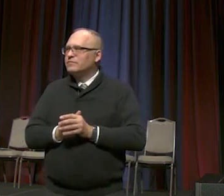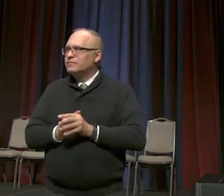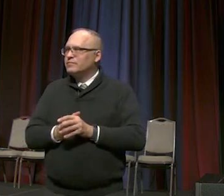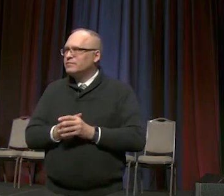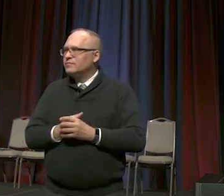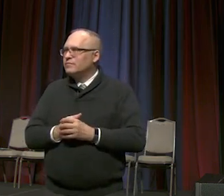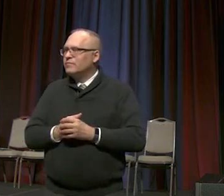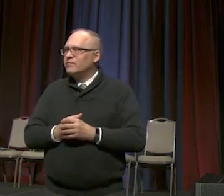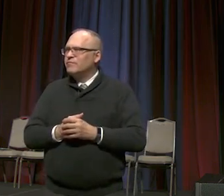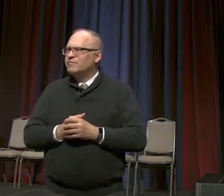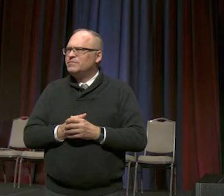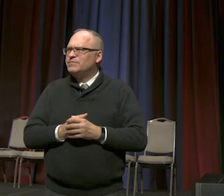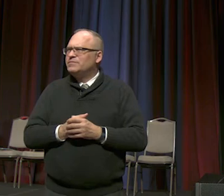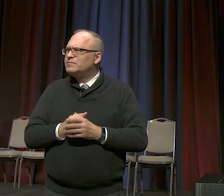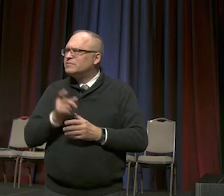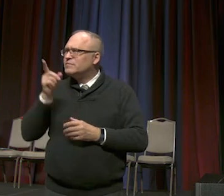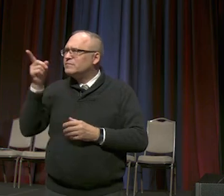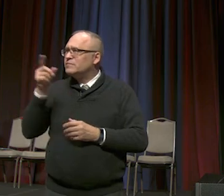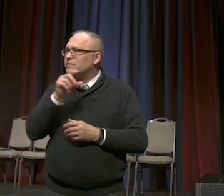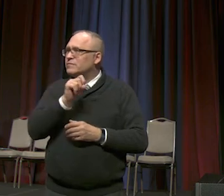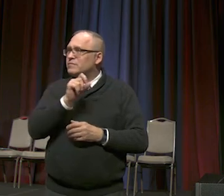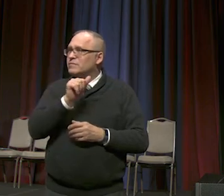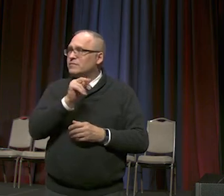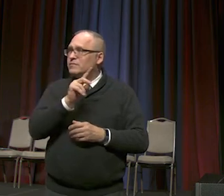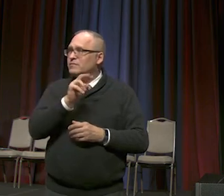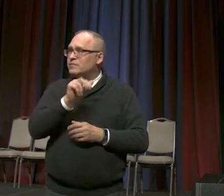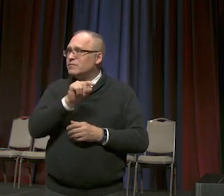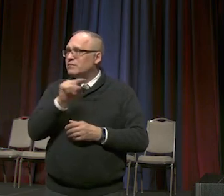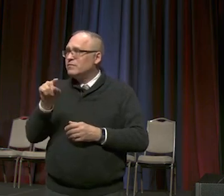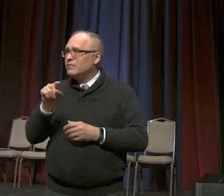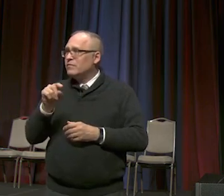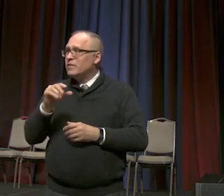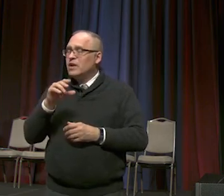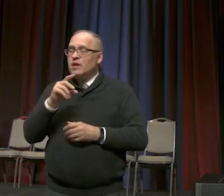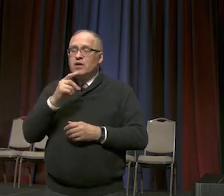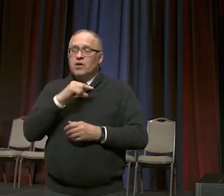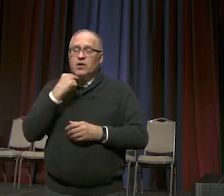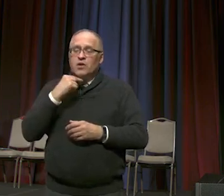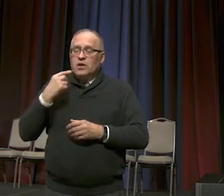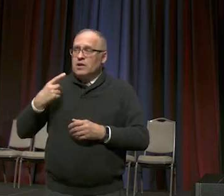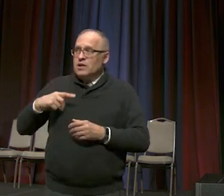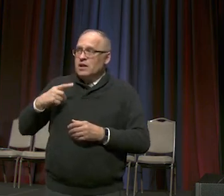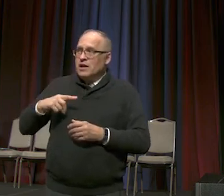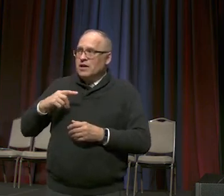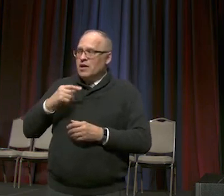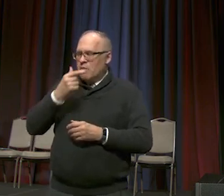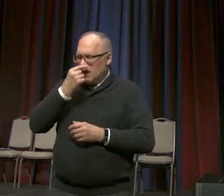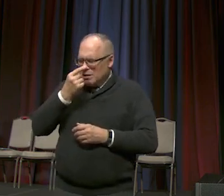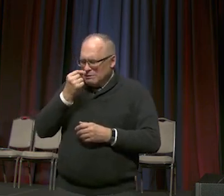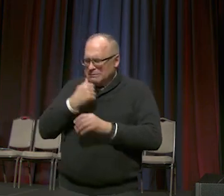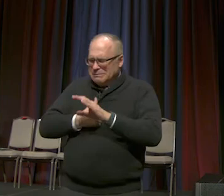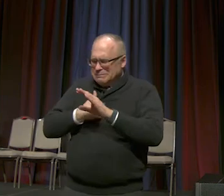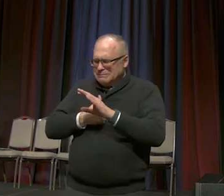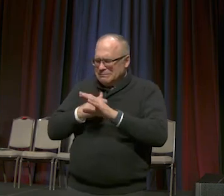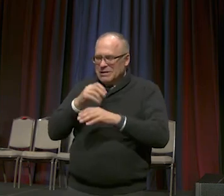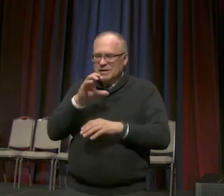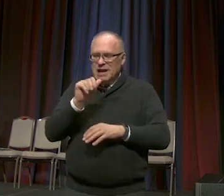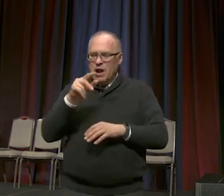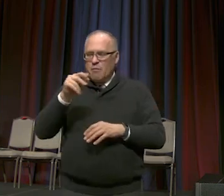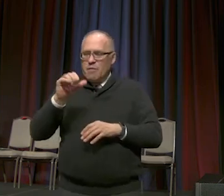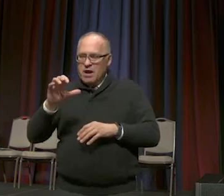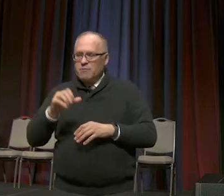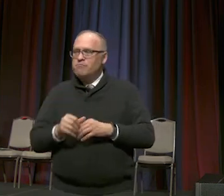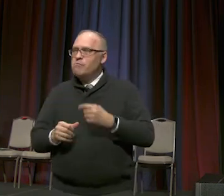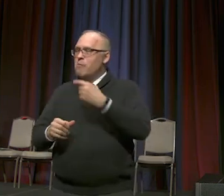Okay, our next question, please. Sandy Olwine, CalPAC Clergy Delegate. Excuse me, I've got a cold, so my voice is a little bit low. This